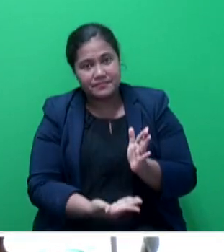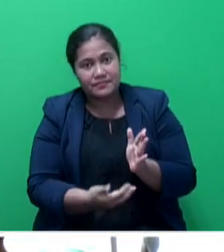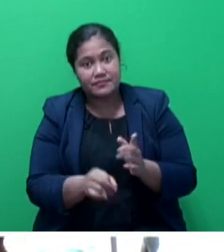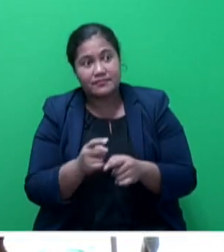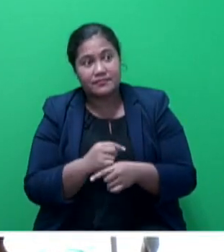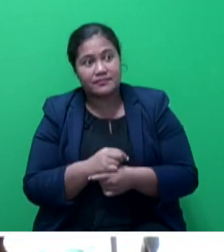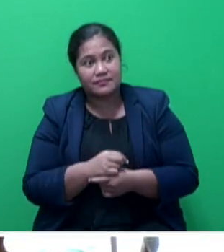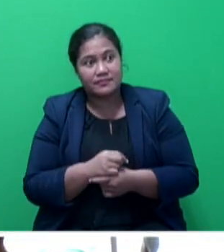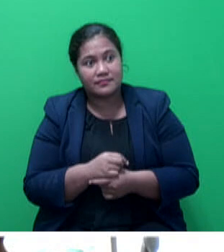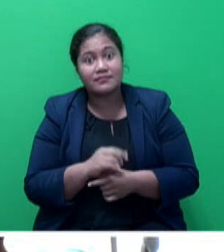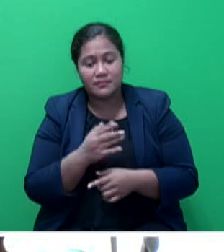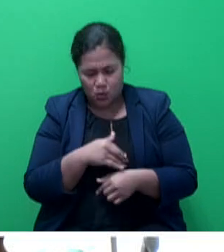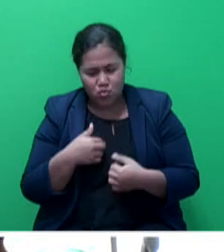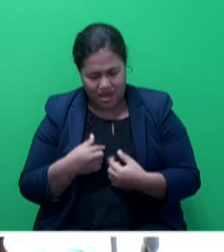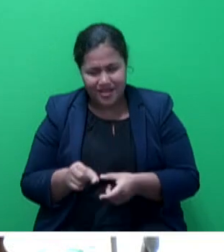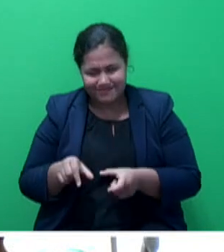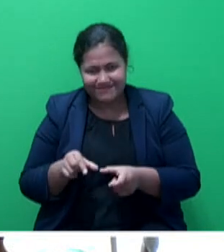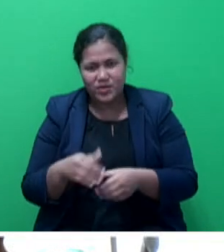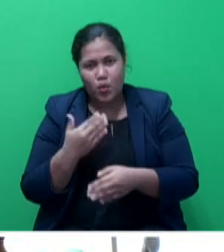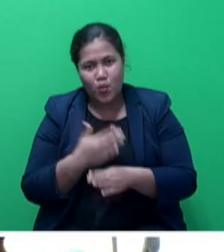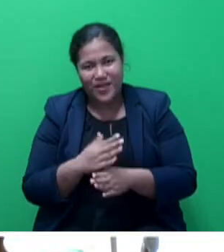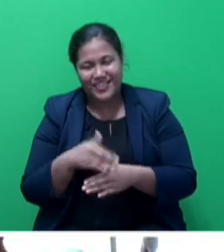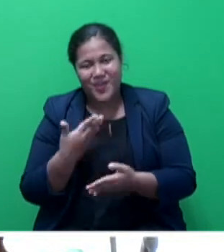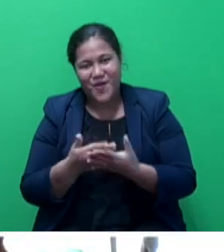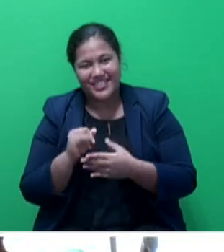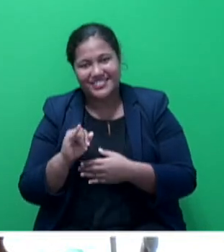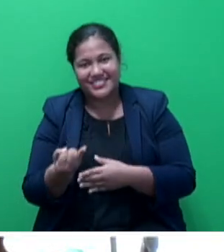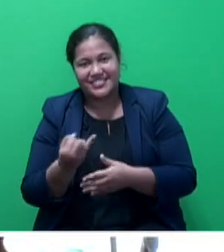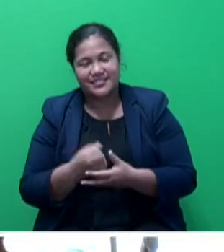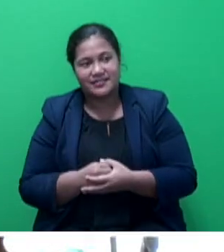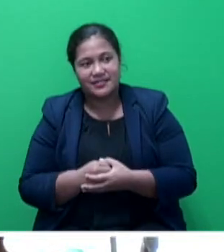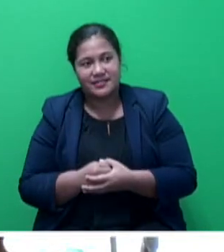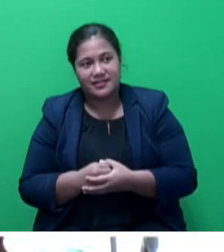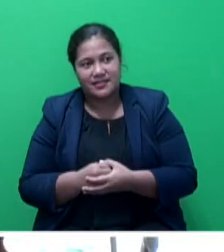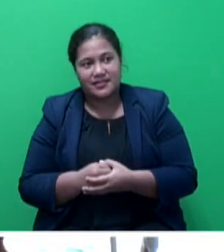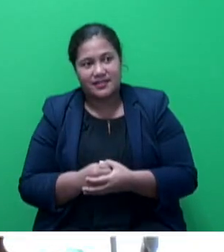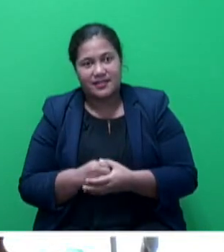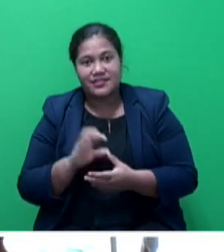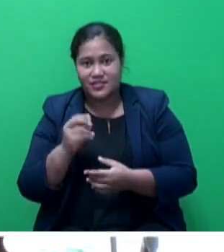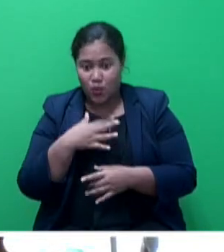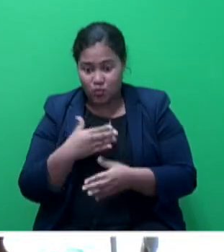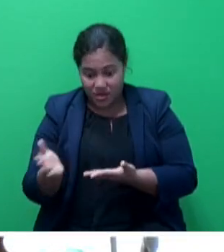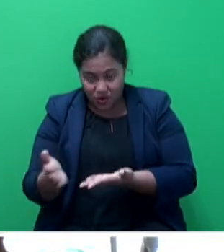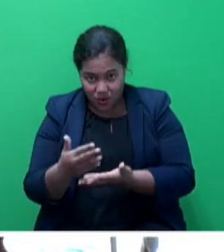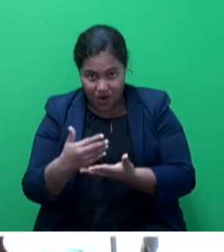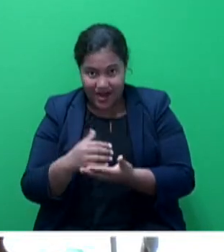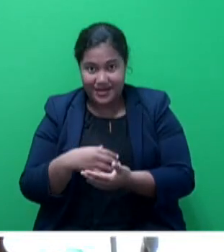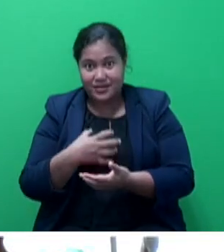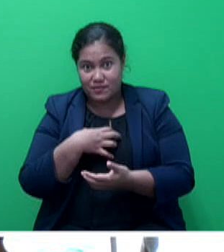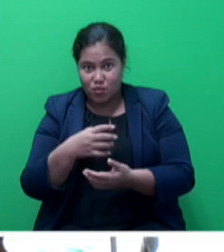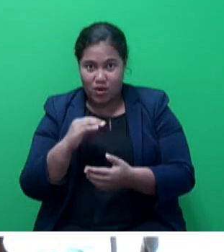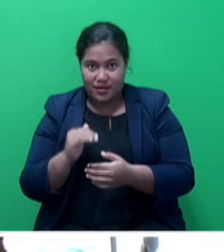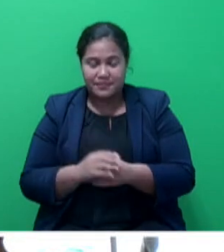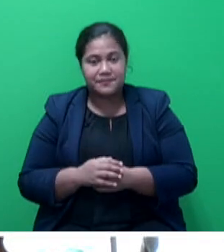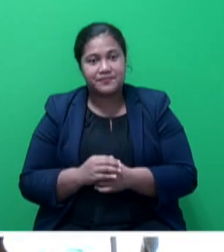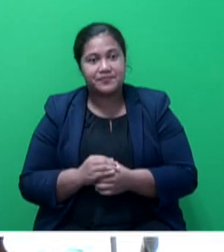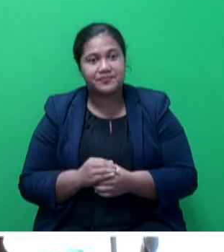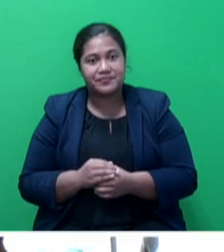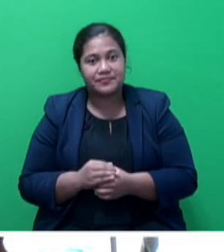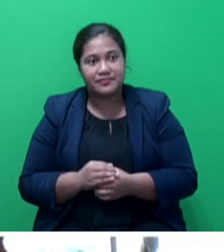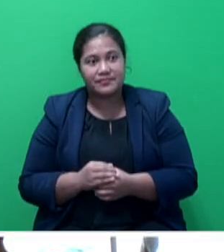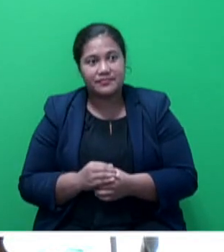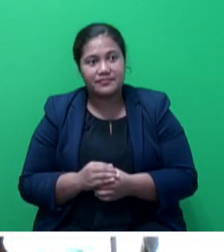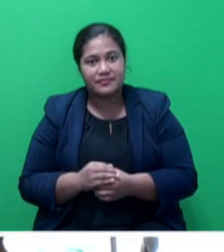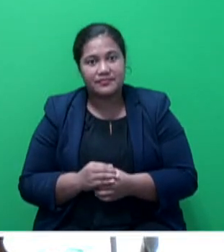track. We are currently on track, so we've collected more than what we said we'll collect, and we are in fact